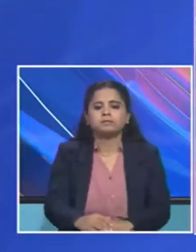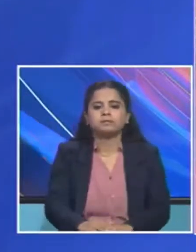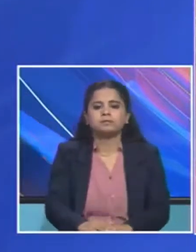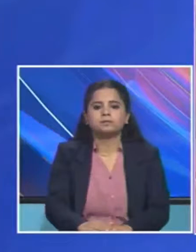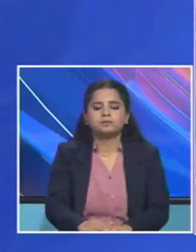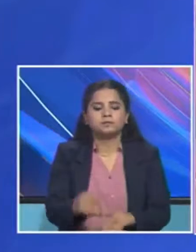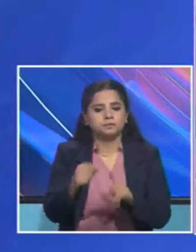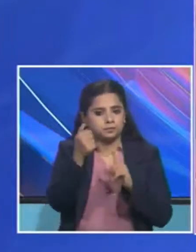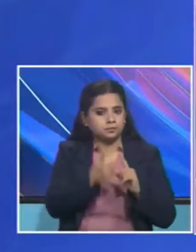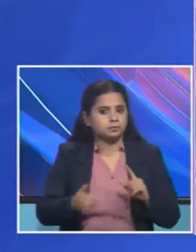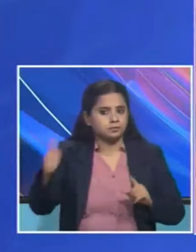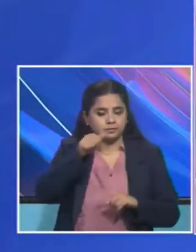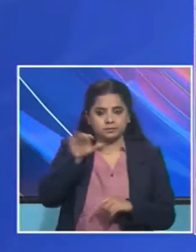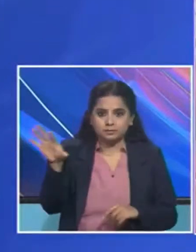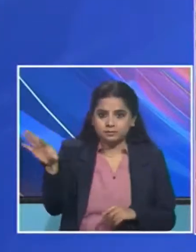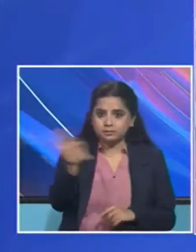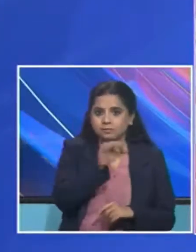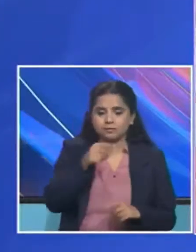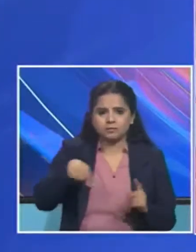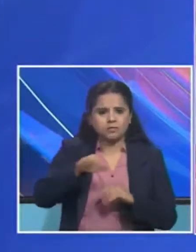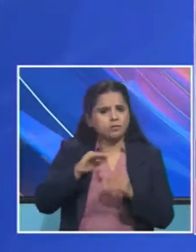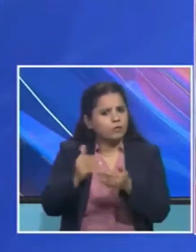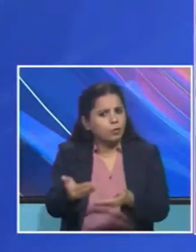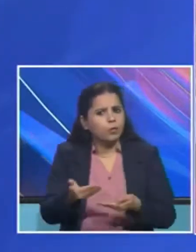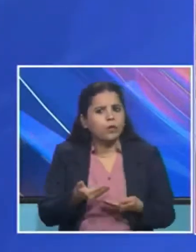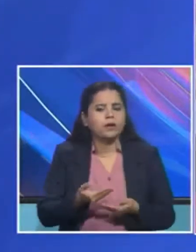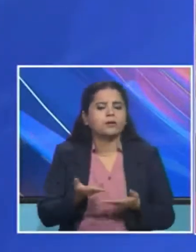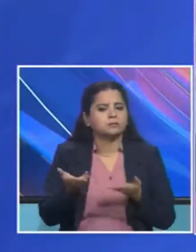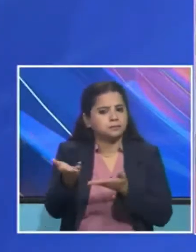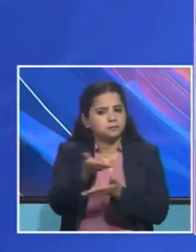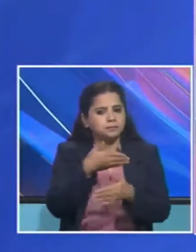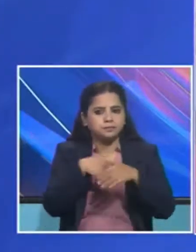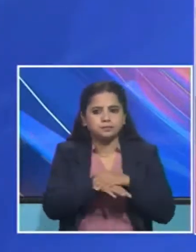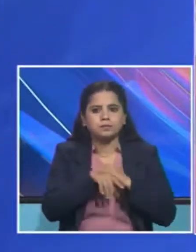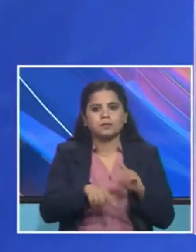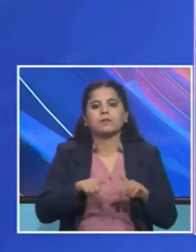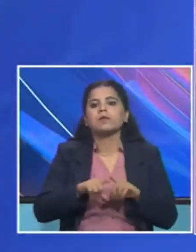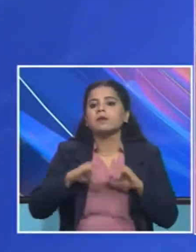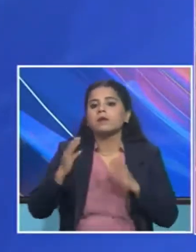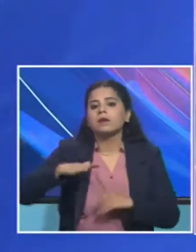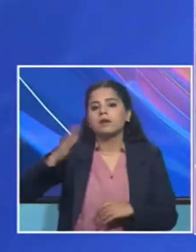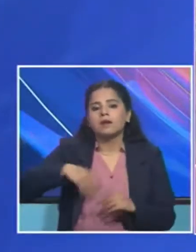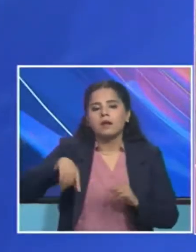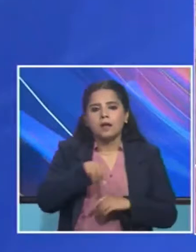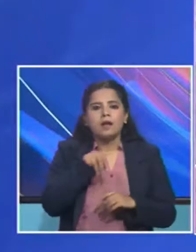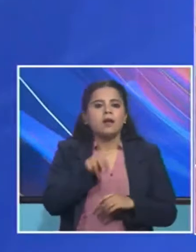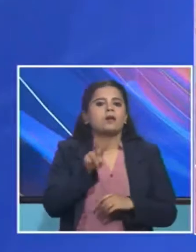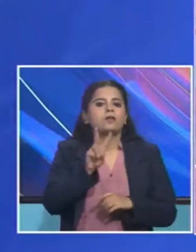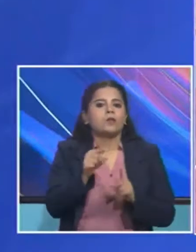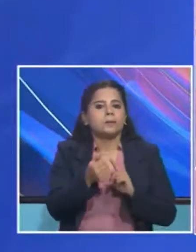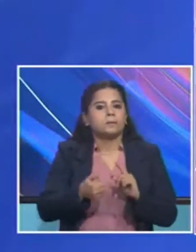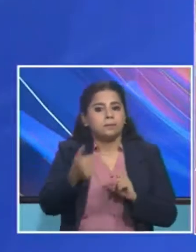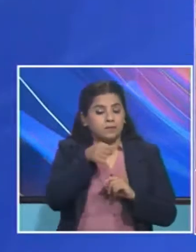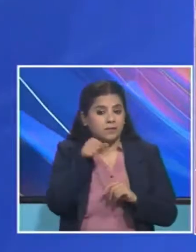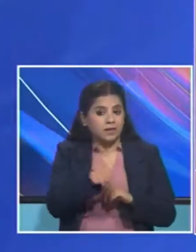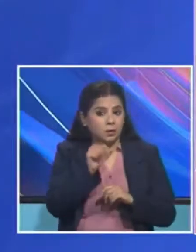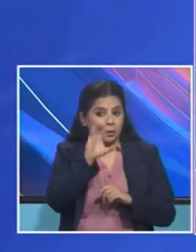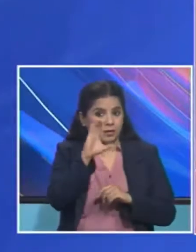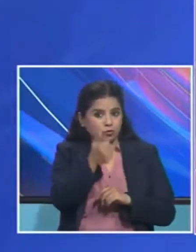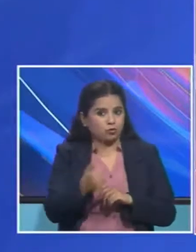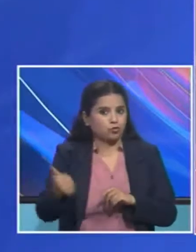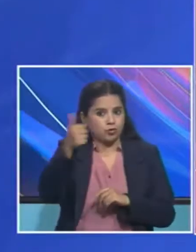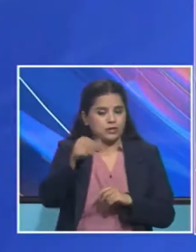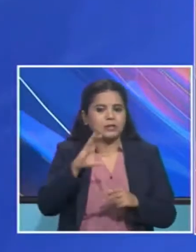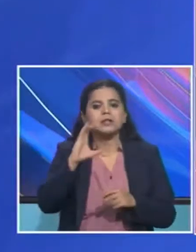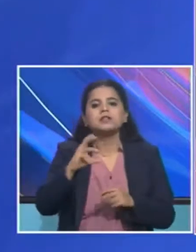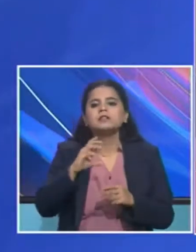The President-elect being welcomed by Rajya Sabha Chairman M. Venkaiah Naidu. Along with him is Chief Justice